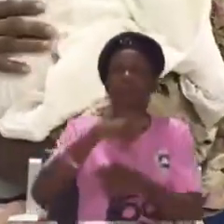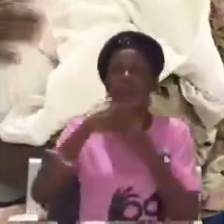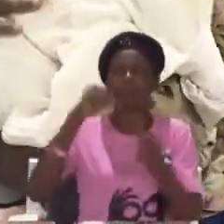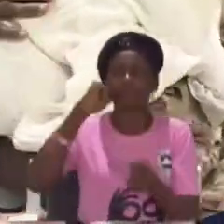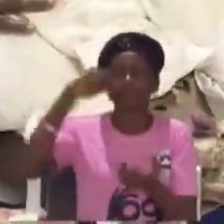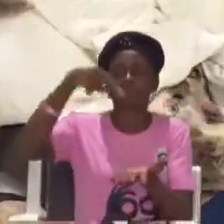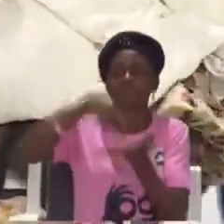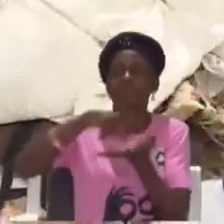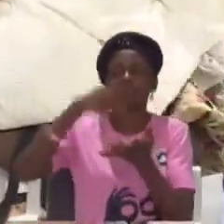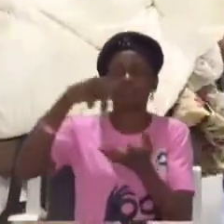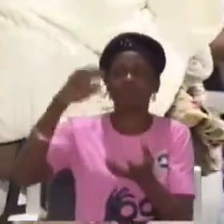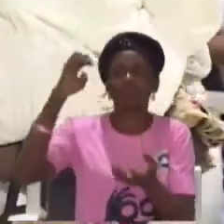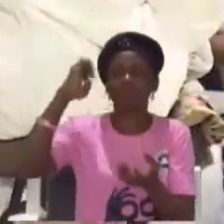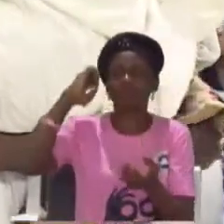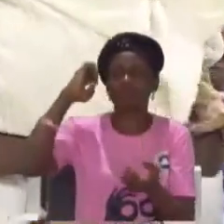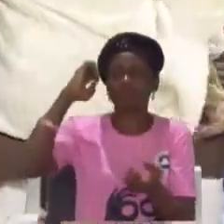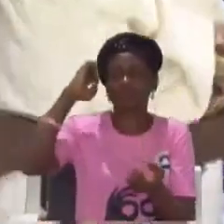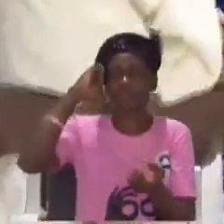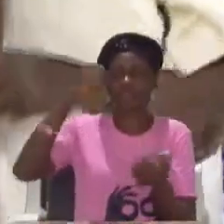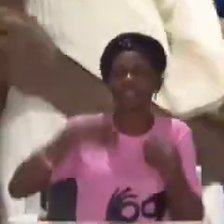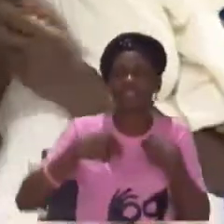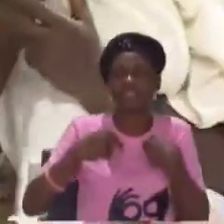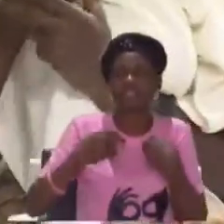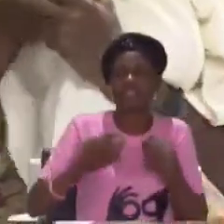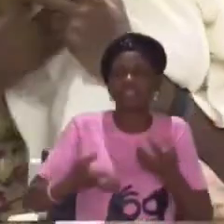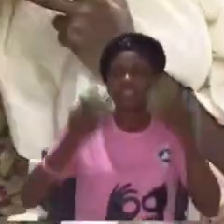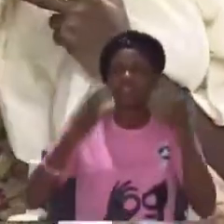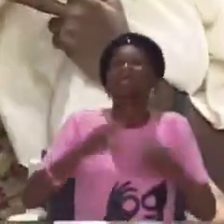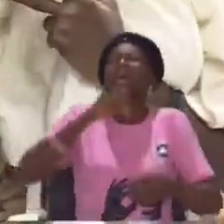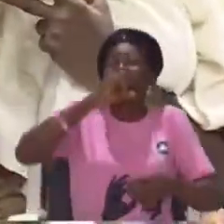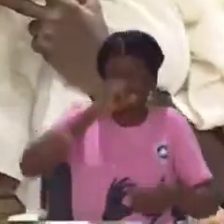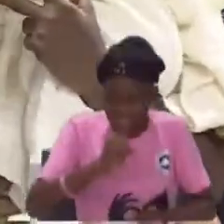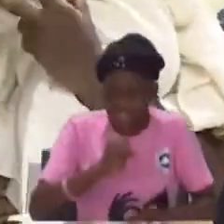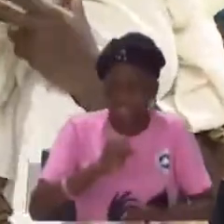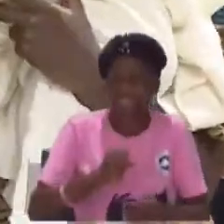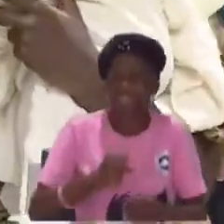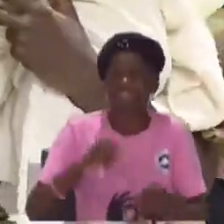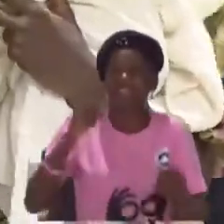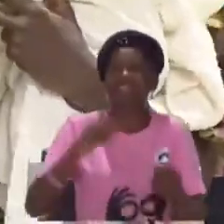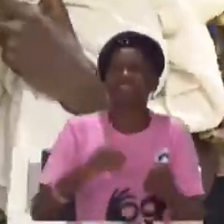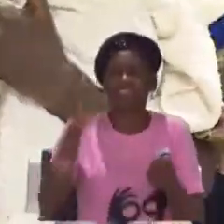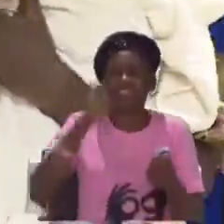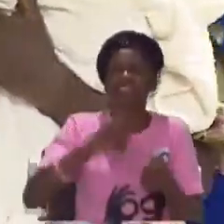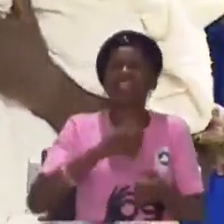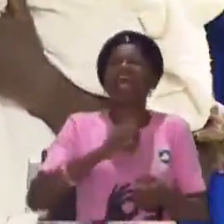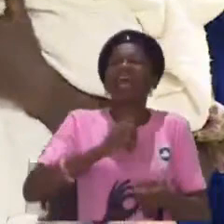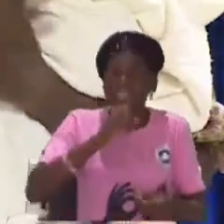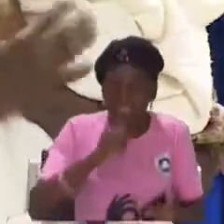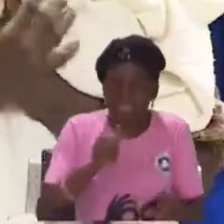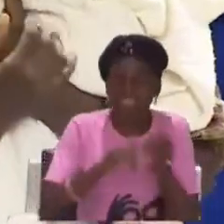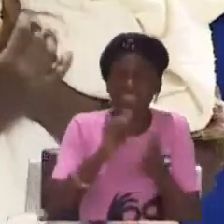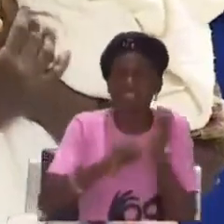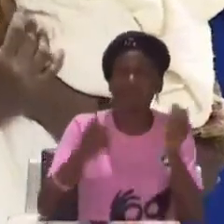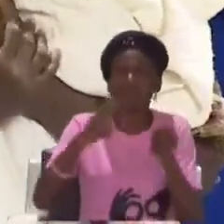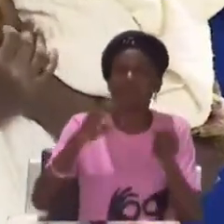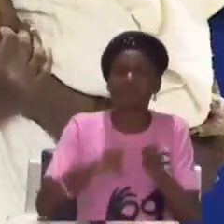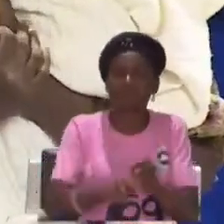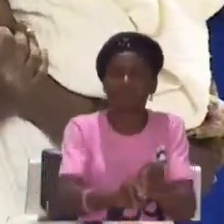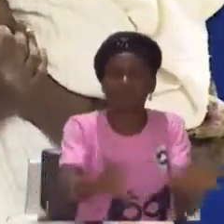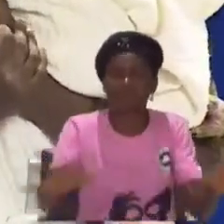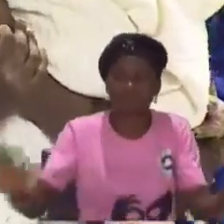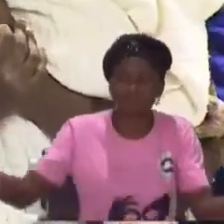stand up, I have heavy sneeze to the extent that everywhere in my place